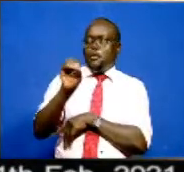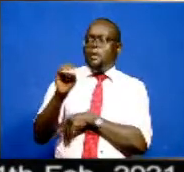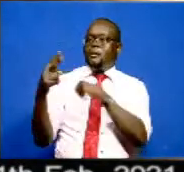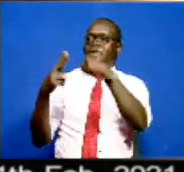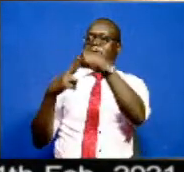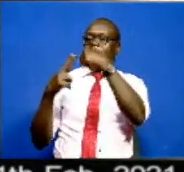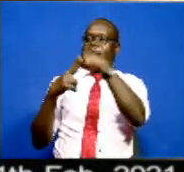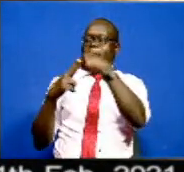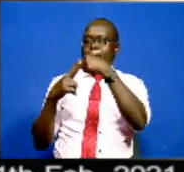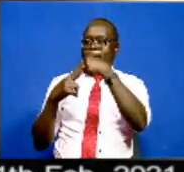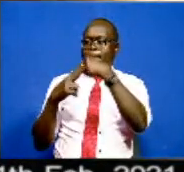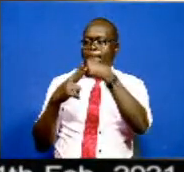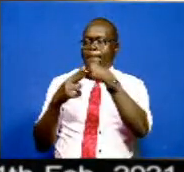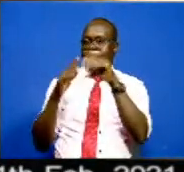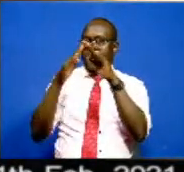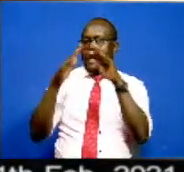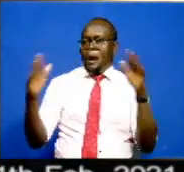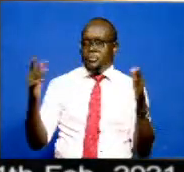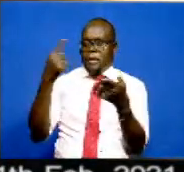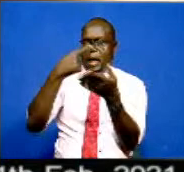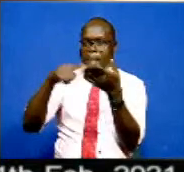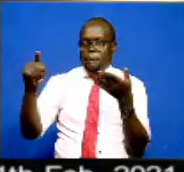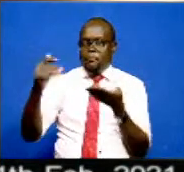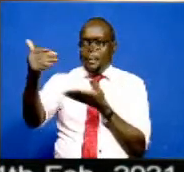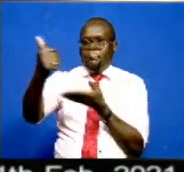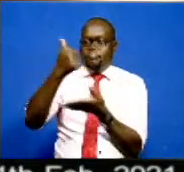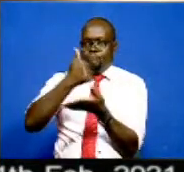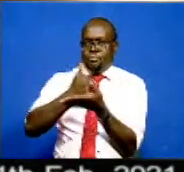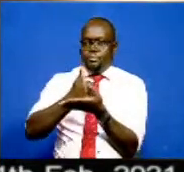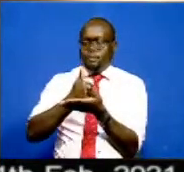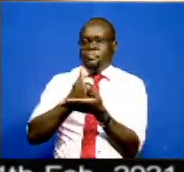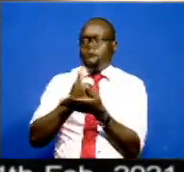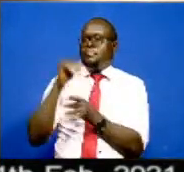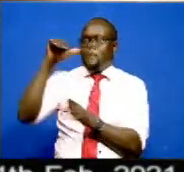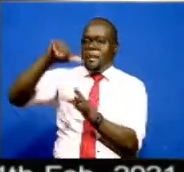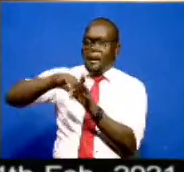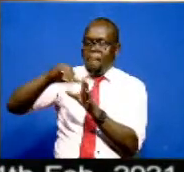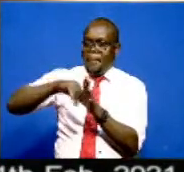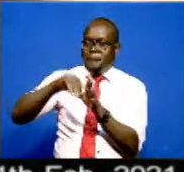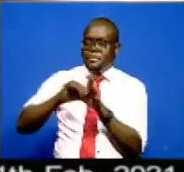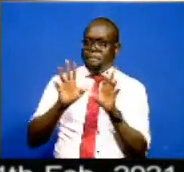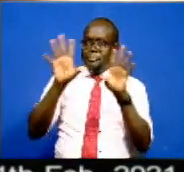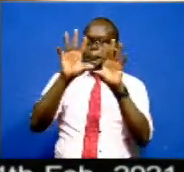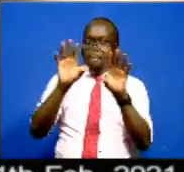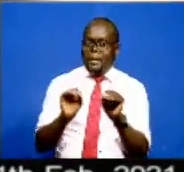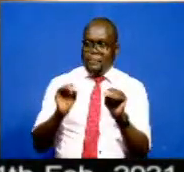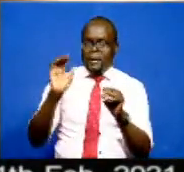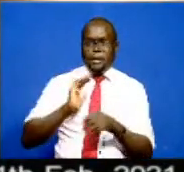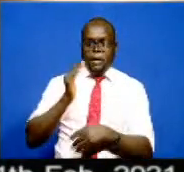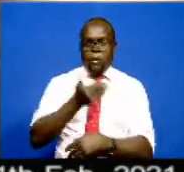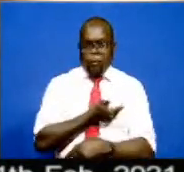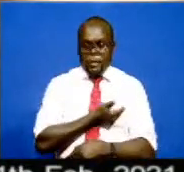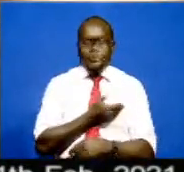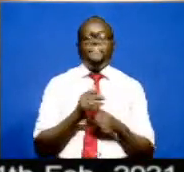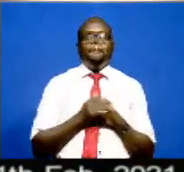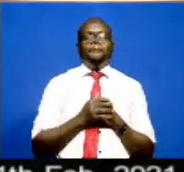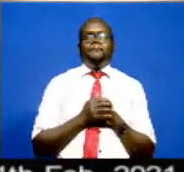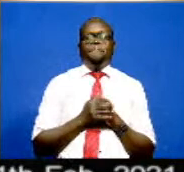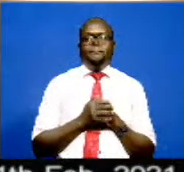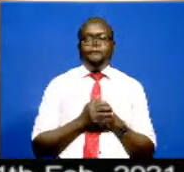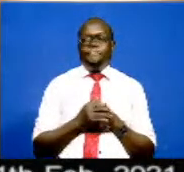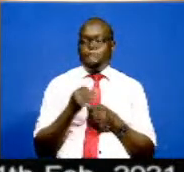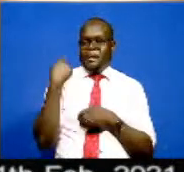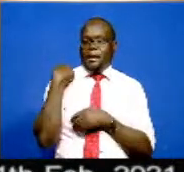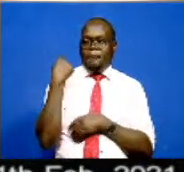207, this House approves the appointment of the following members to the Budget and Appropriations Committee. Number